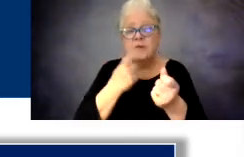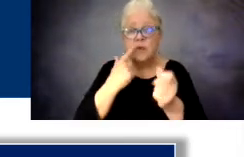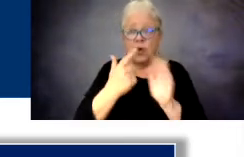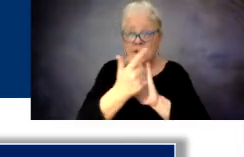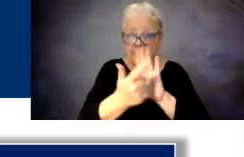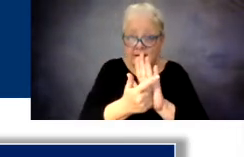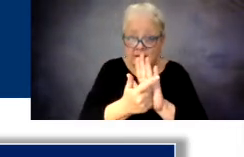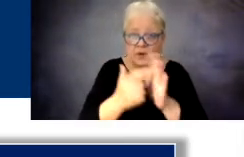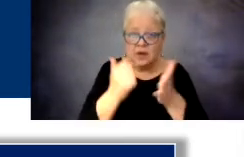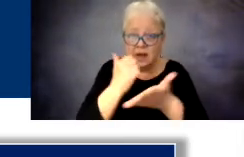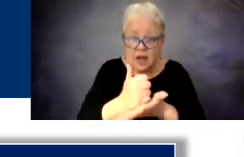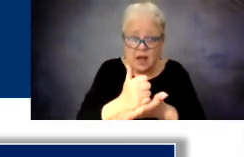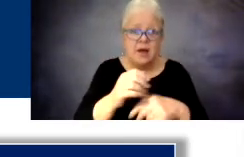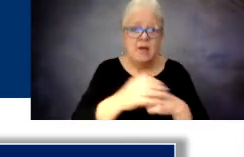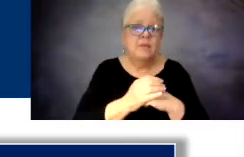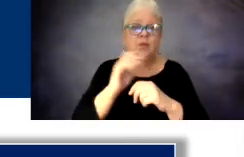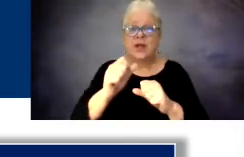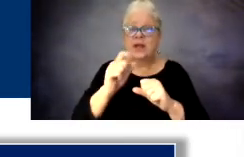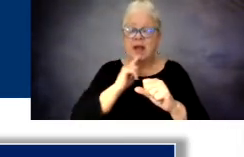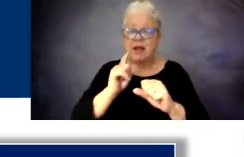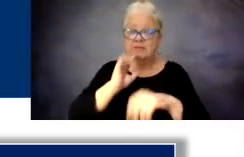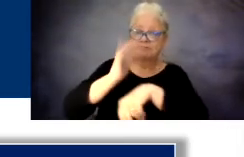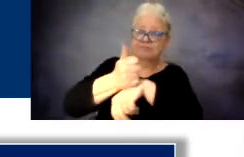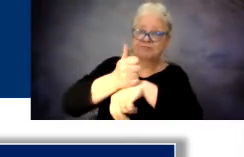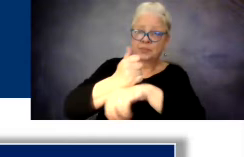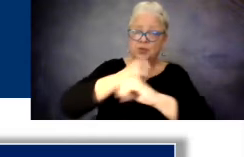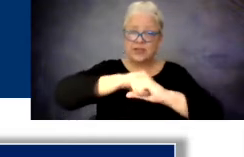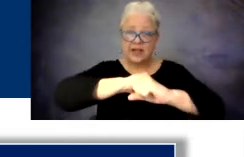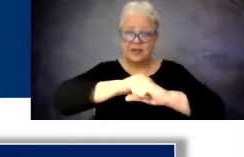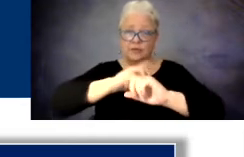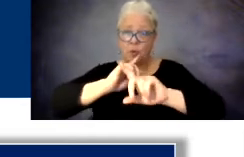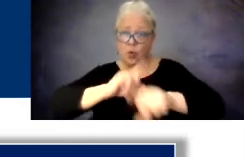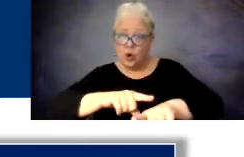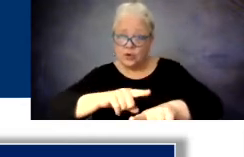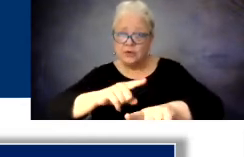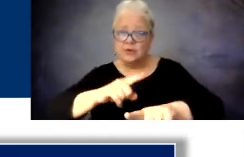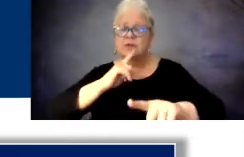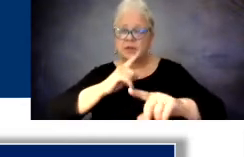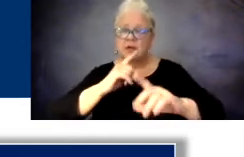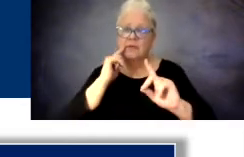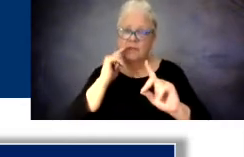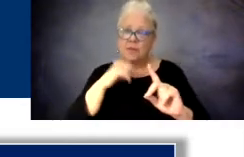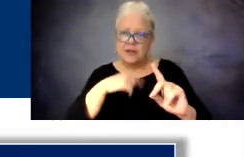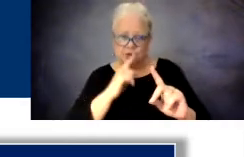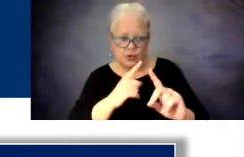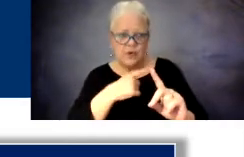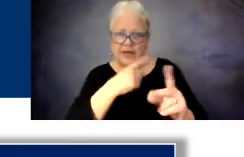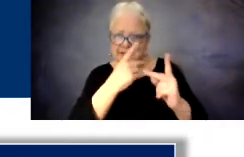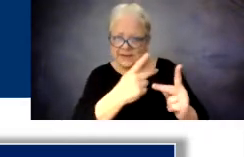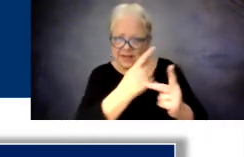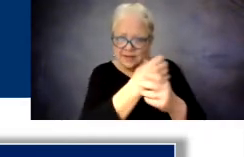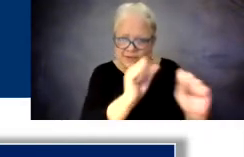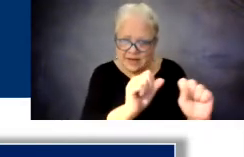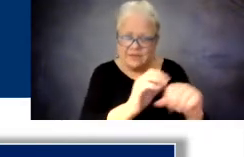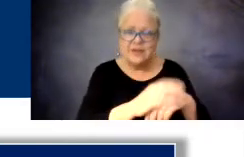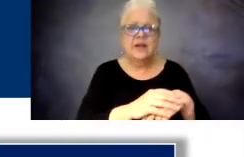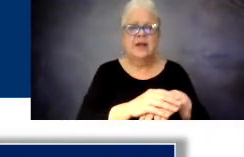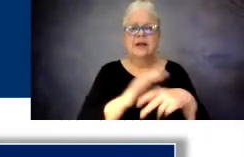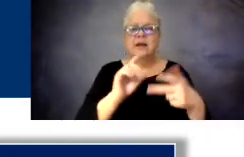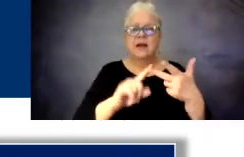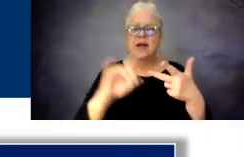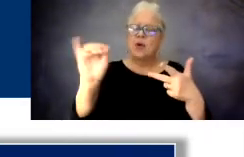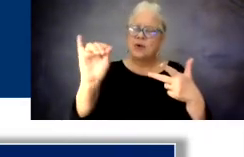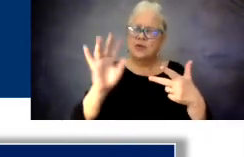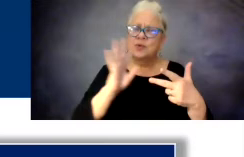someone evaluated, if we need to see someone safely. And we talked about a little earlier, guardianship and conservator, whether it's